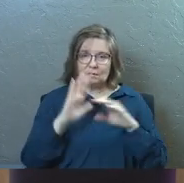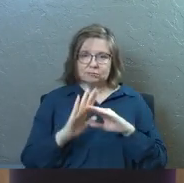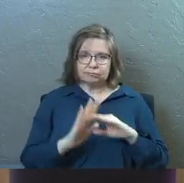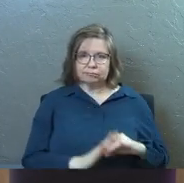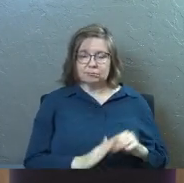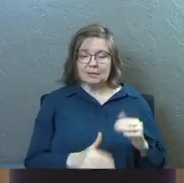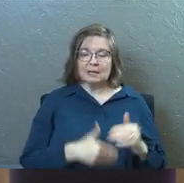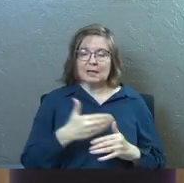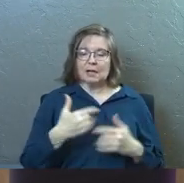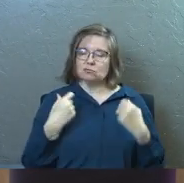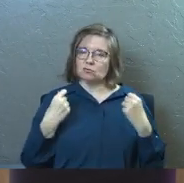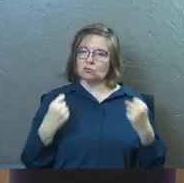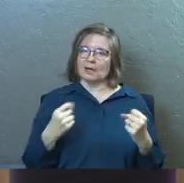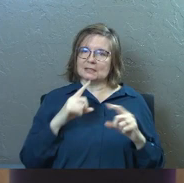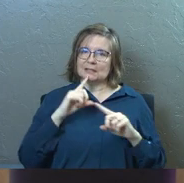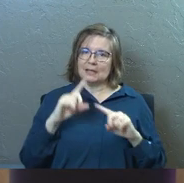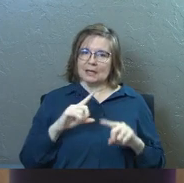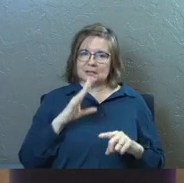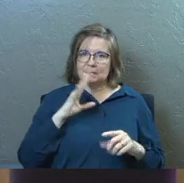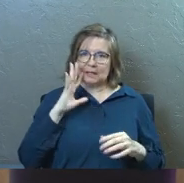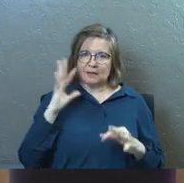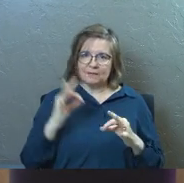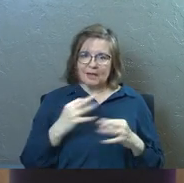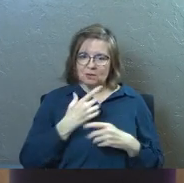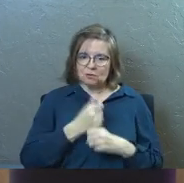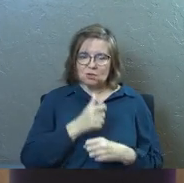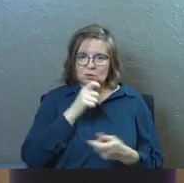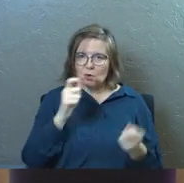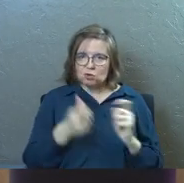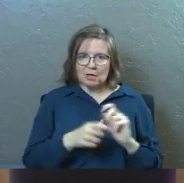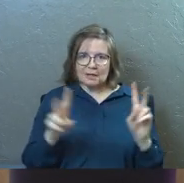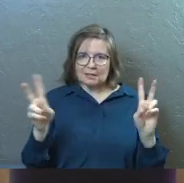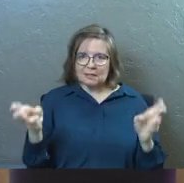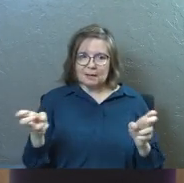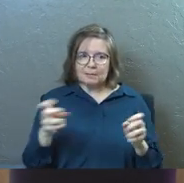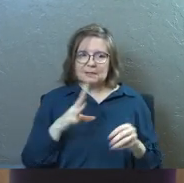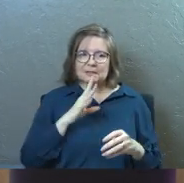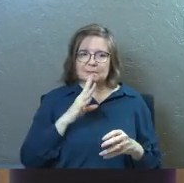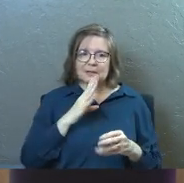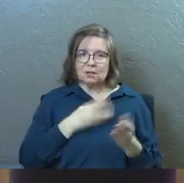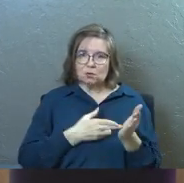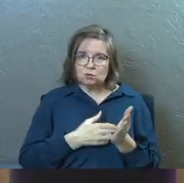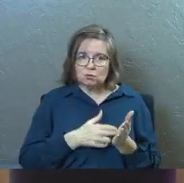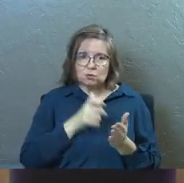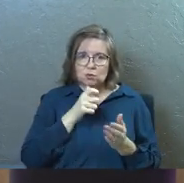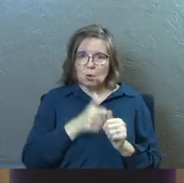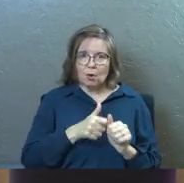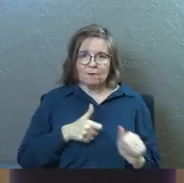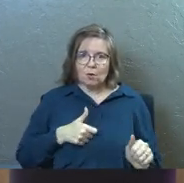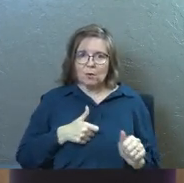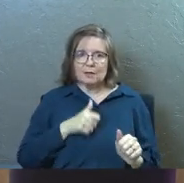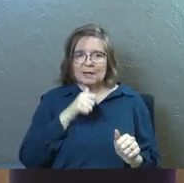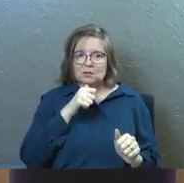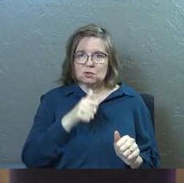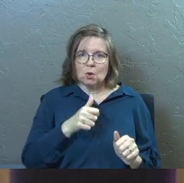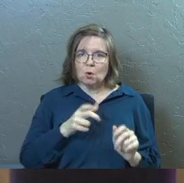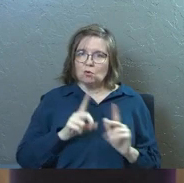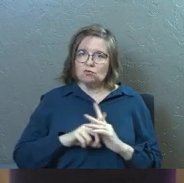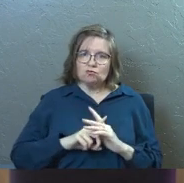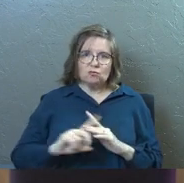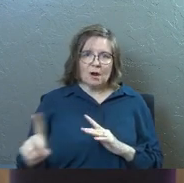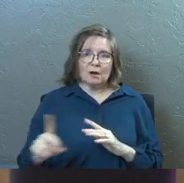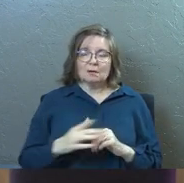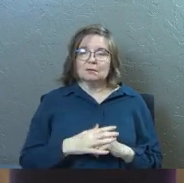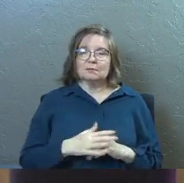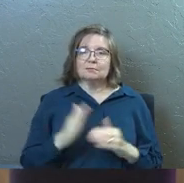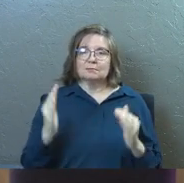Next, courageously answer. Speak in faith and trust. Don't change the subject. Speak the truth. Don't avoid and don't run.